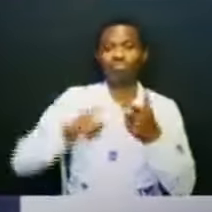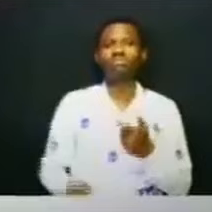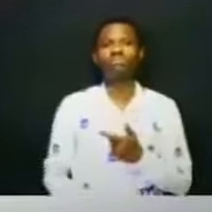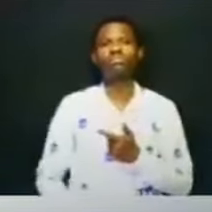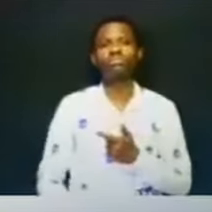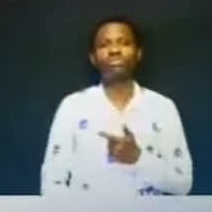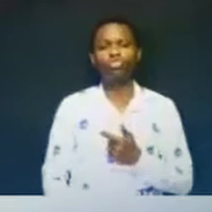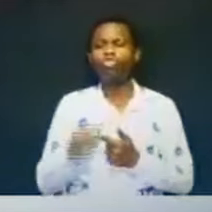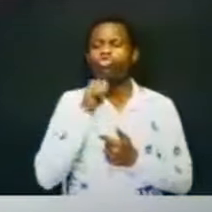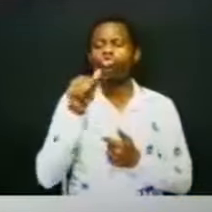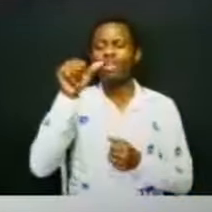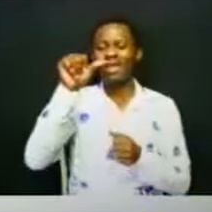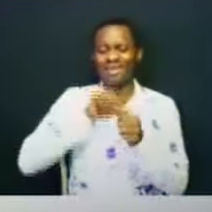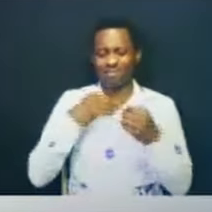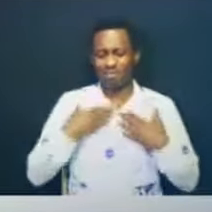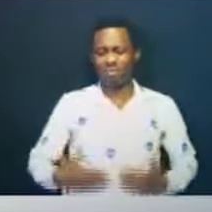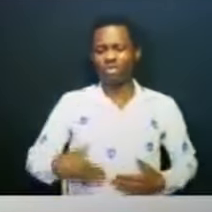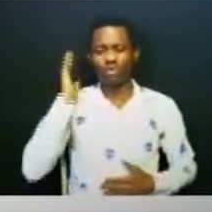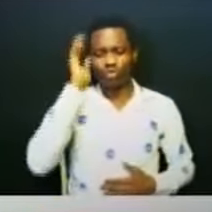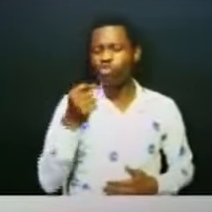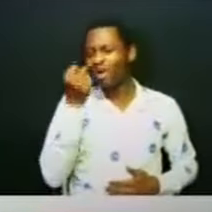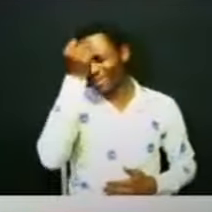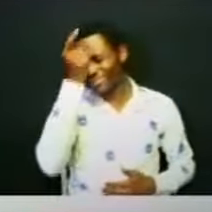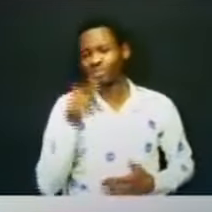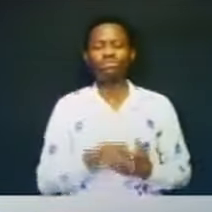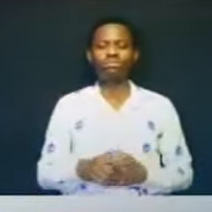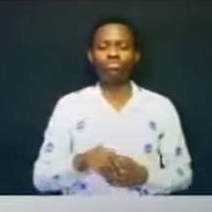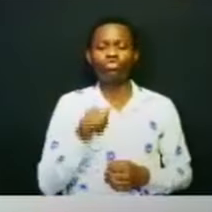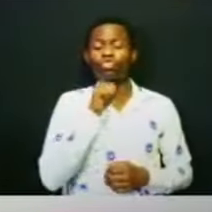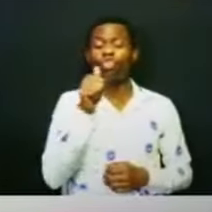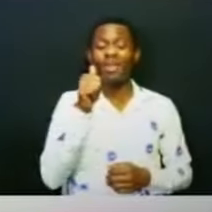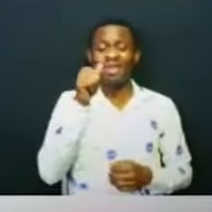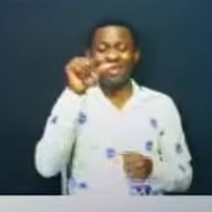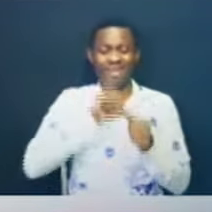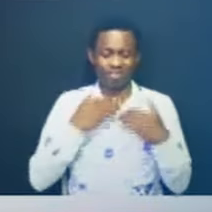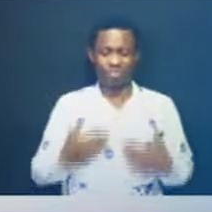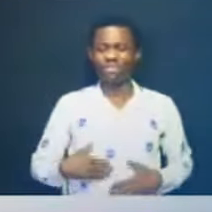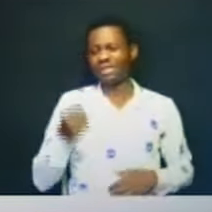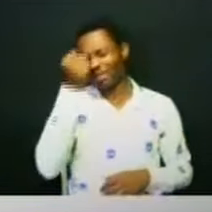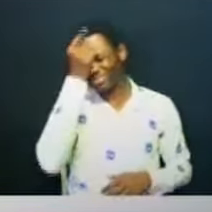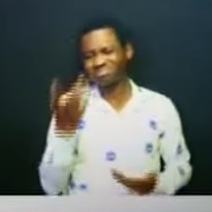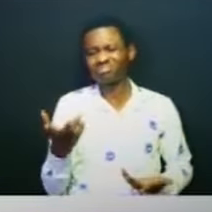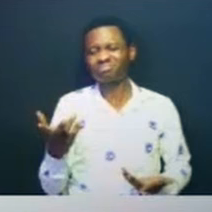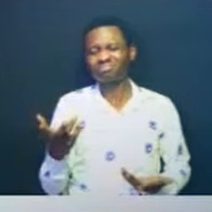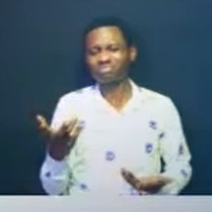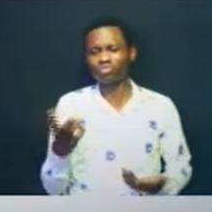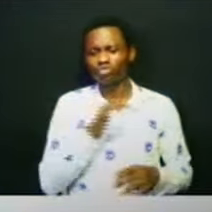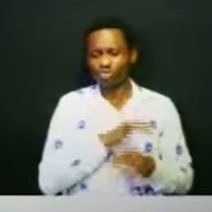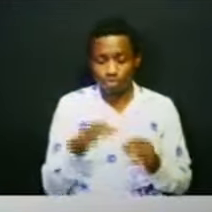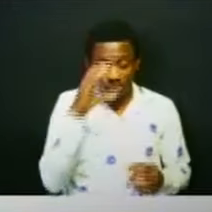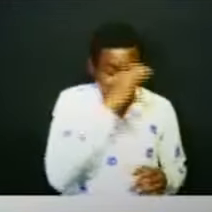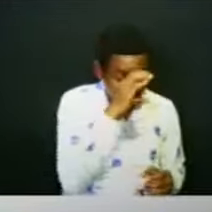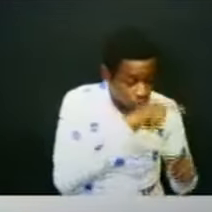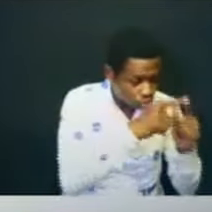will understand you. And depending on the bed, mati wasi. No, they will not. There be. So don't fight those who do not necessarily understand